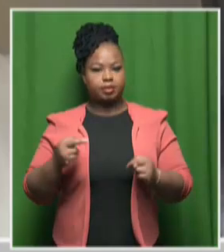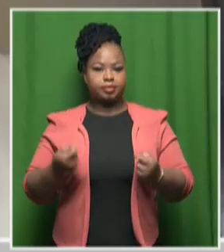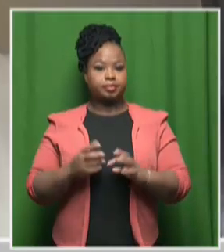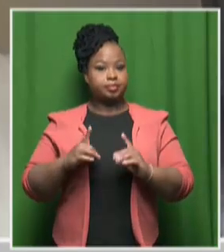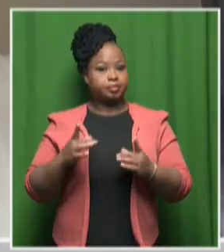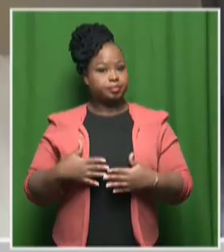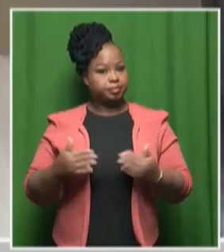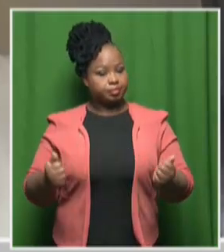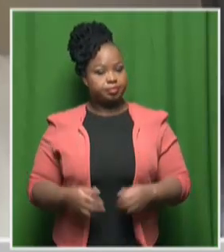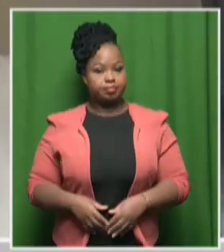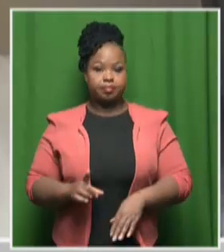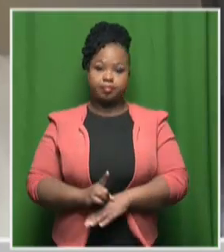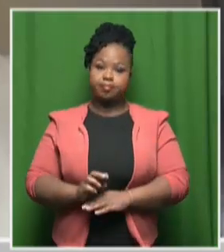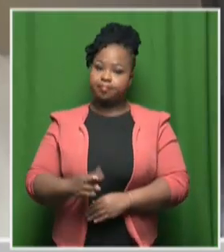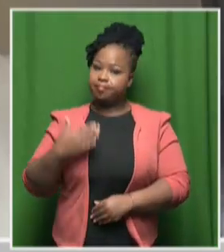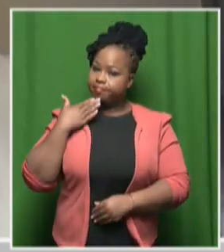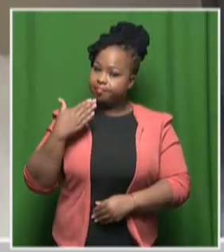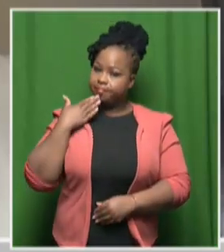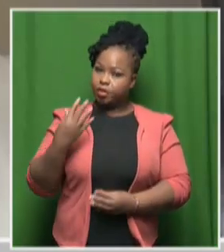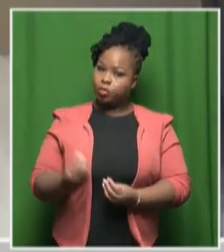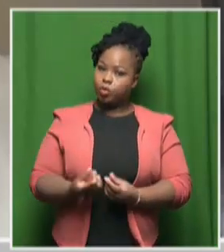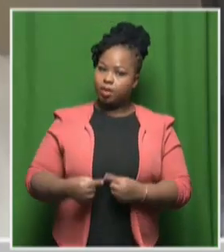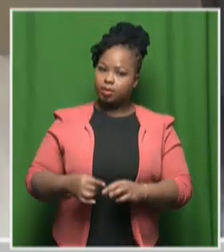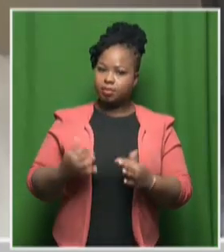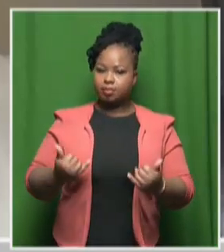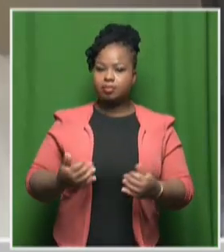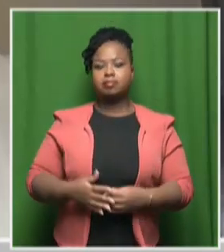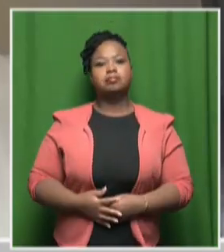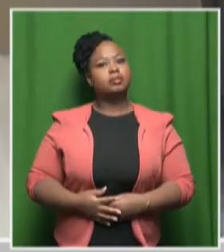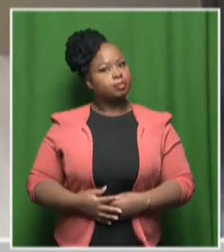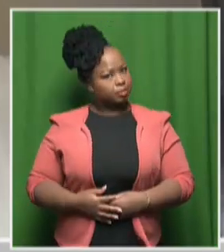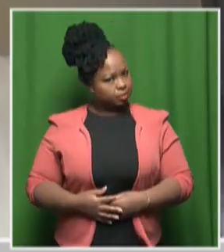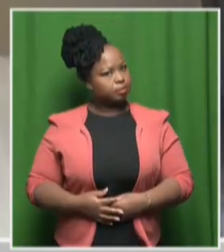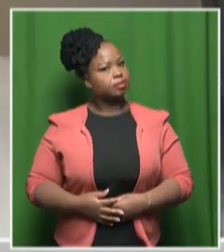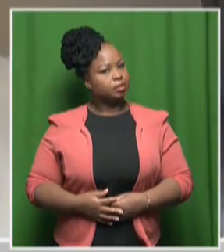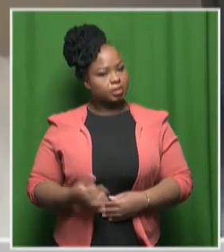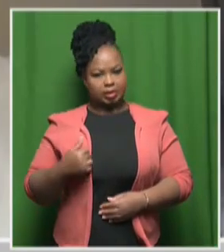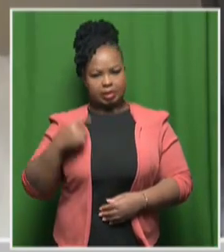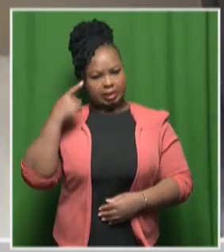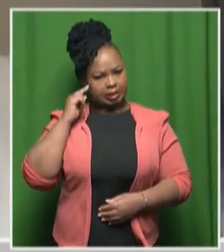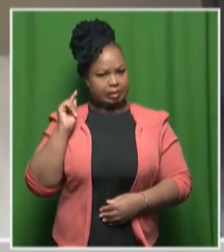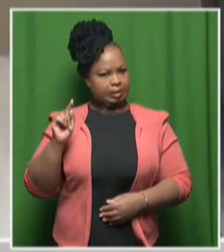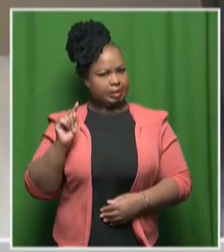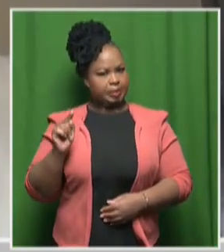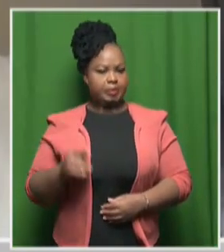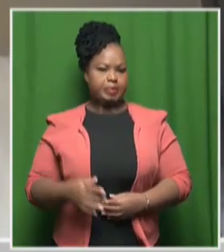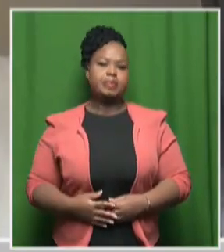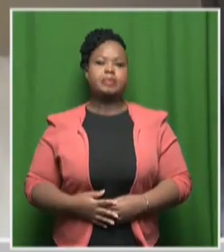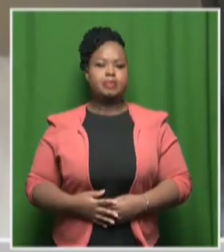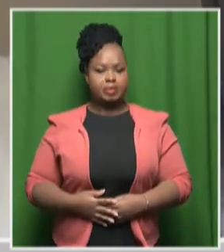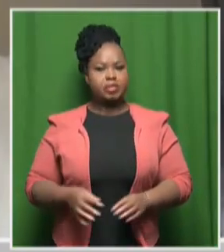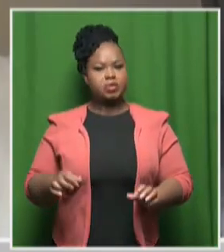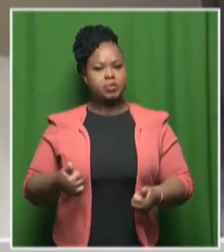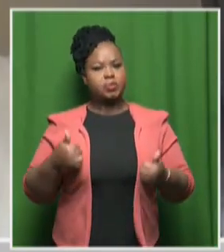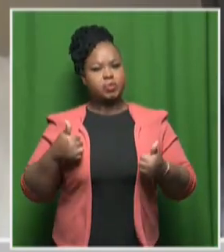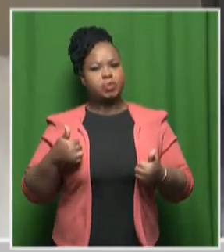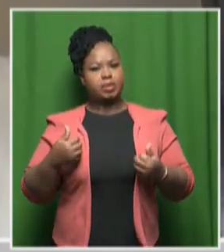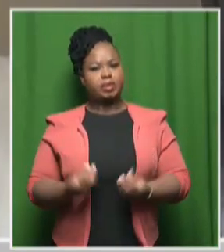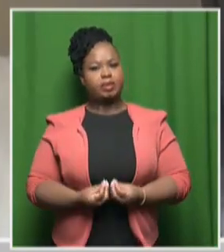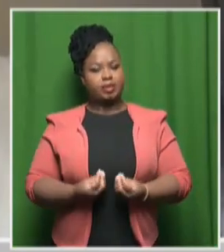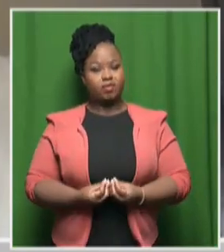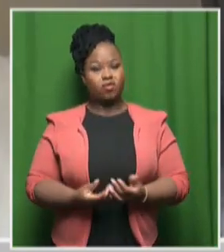Department. Doctor, thank you. Thanks for joining us. And, you know, I must say, I think that this is a very good move